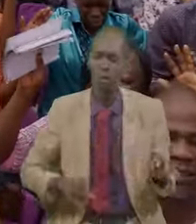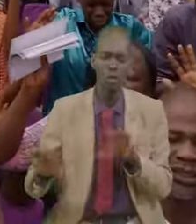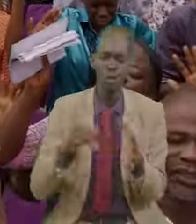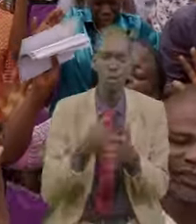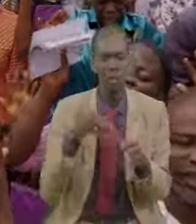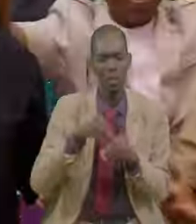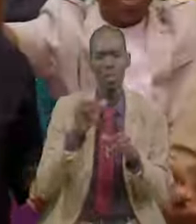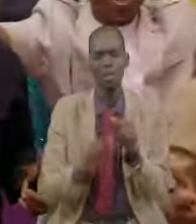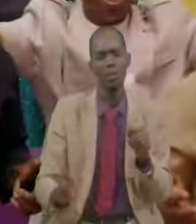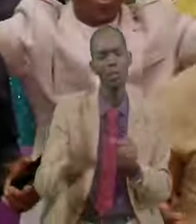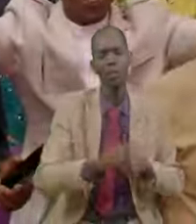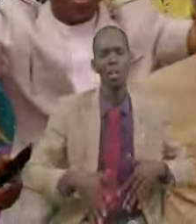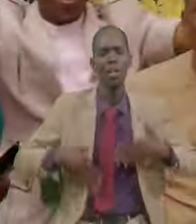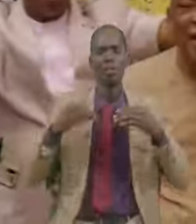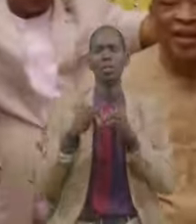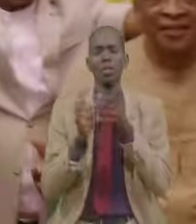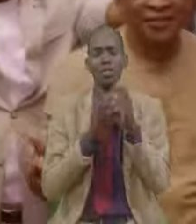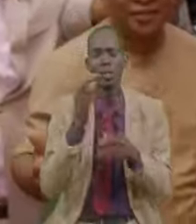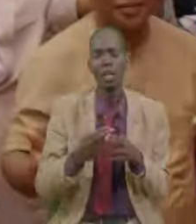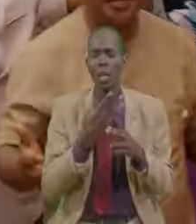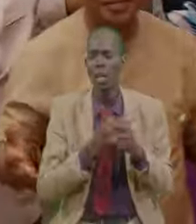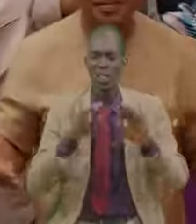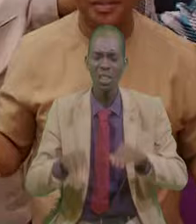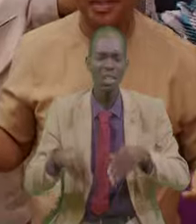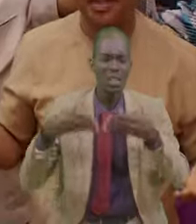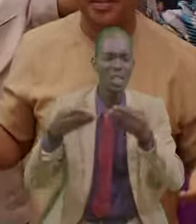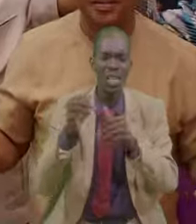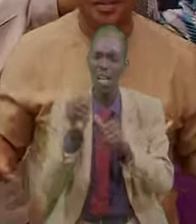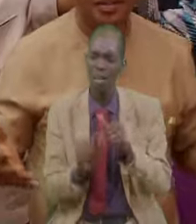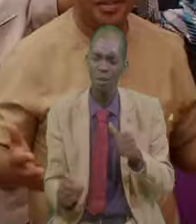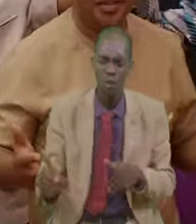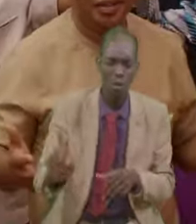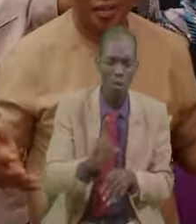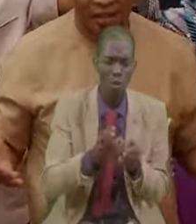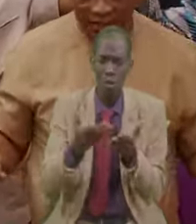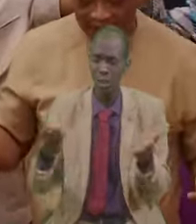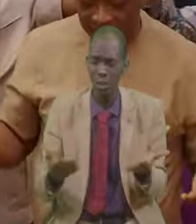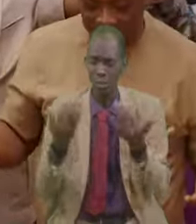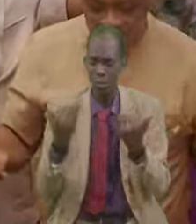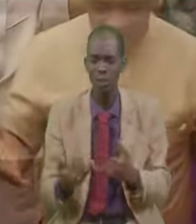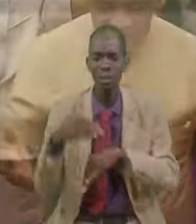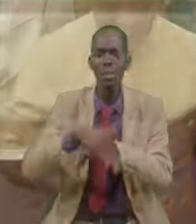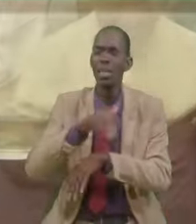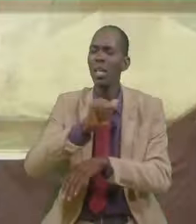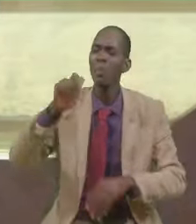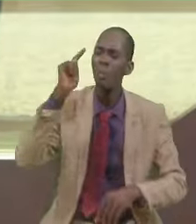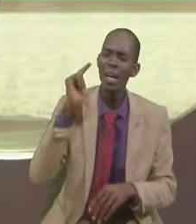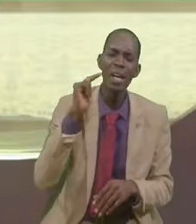life in Jesus' name. And grant everyone here tonight a